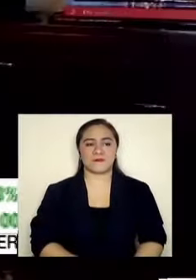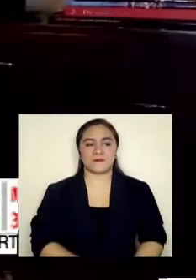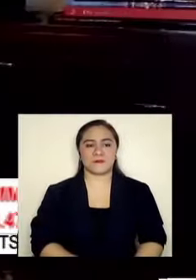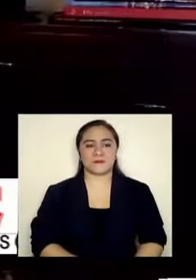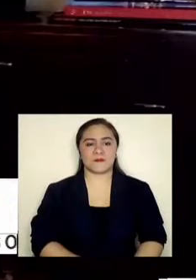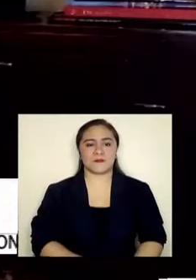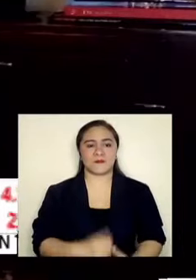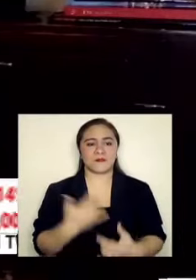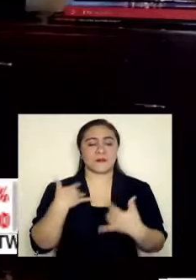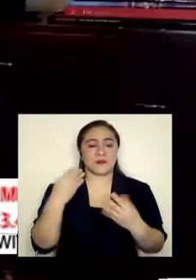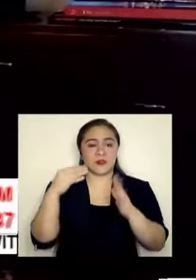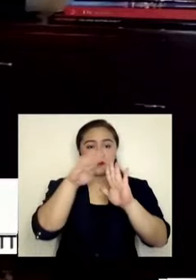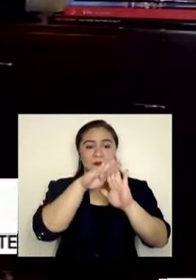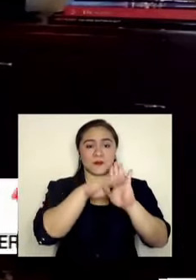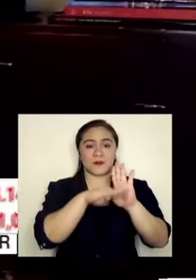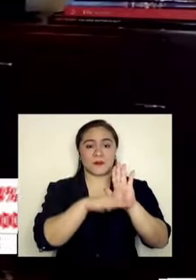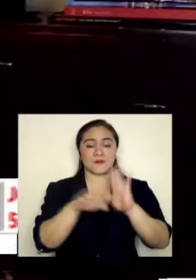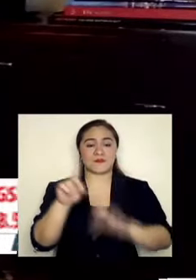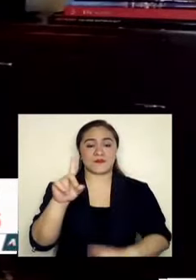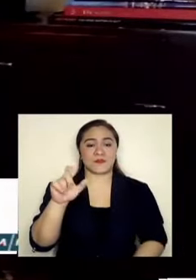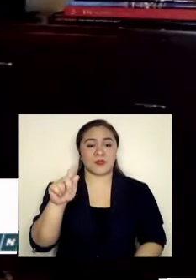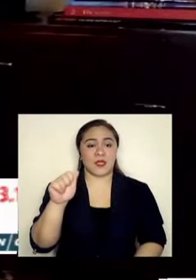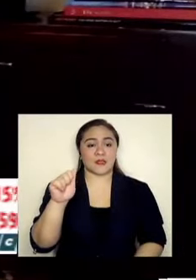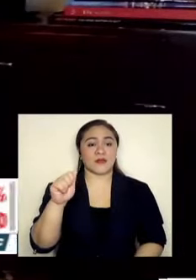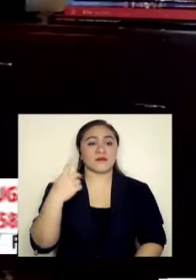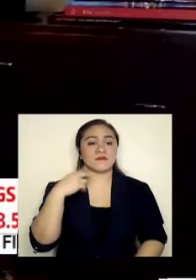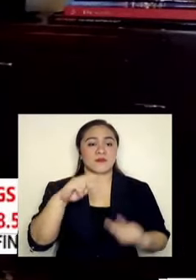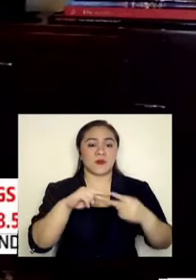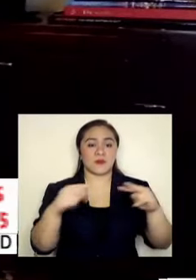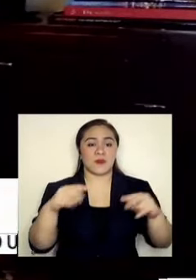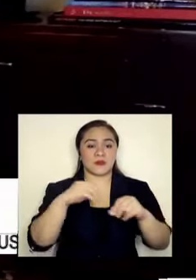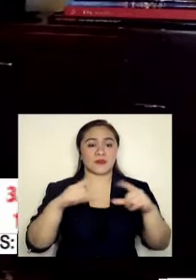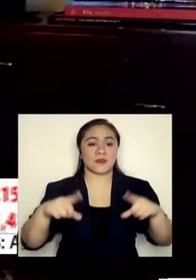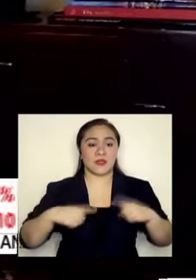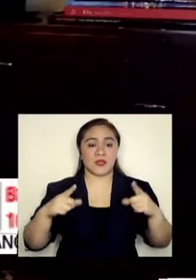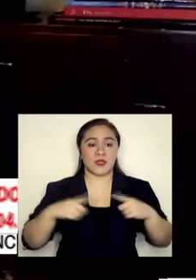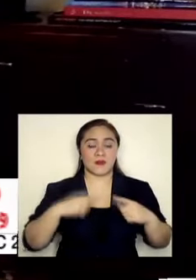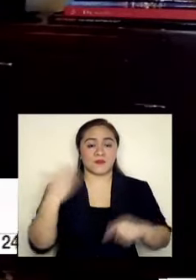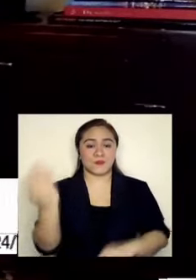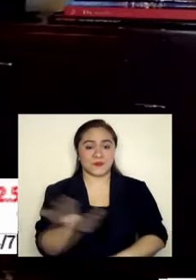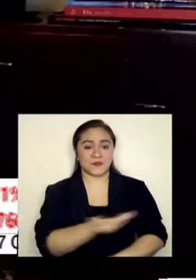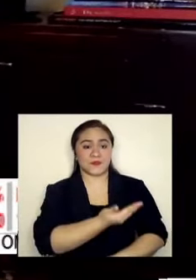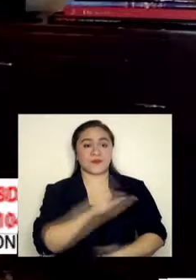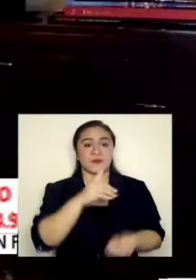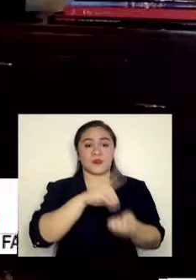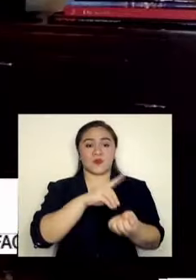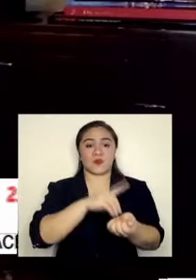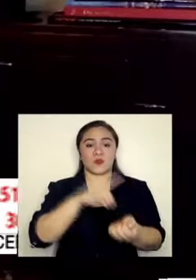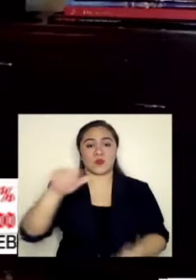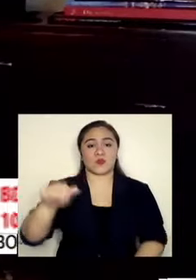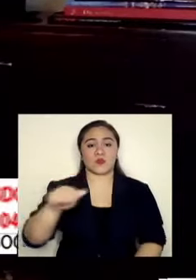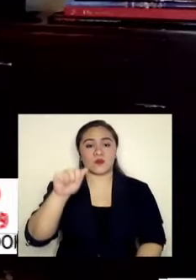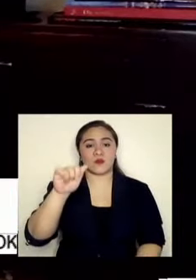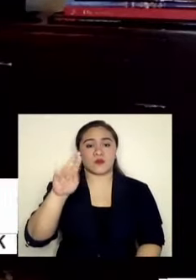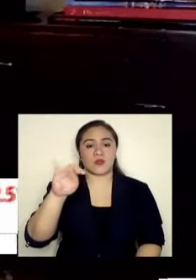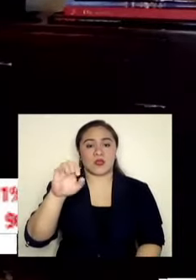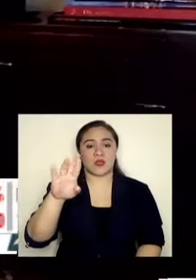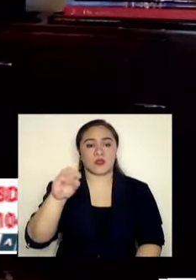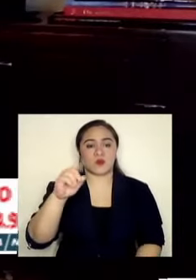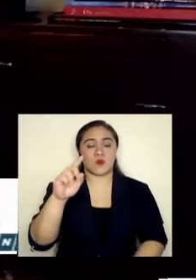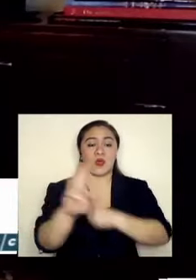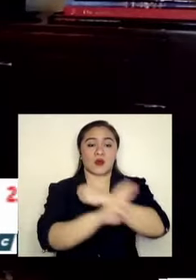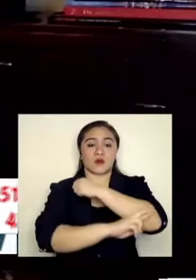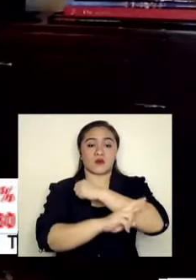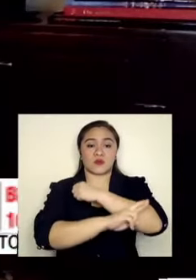And let's get more details now on the Delta variant cases in Laguna. We're joined now by Dr. Eduardo Janeiro. He is the regional